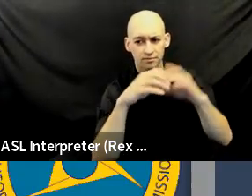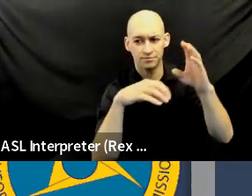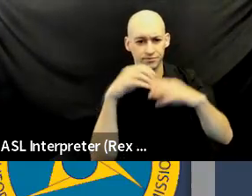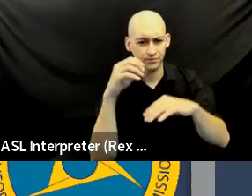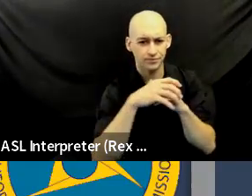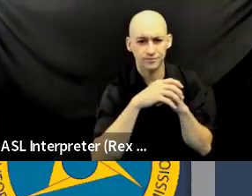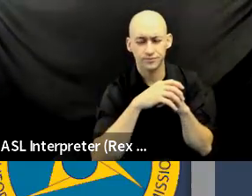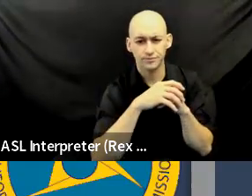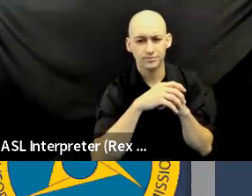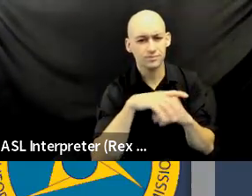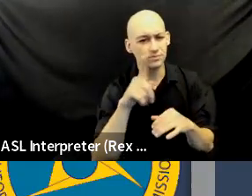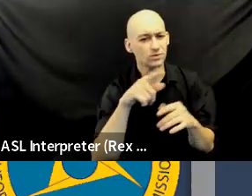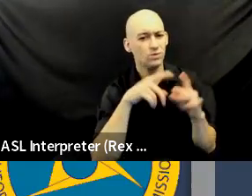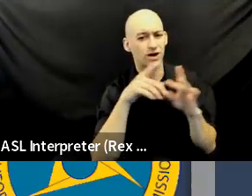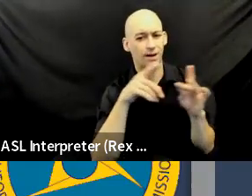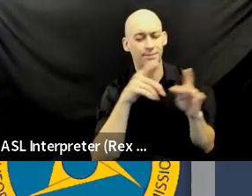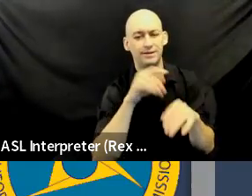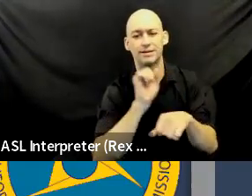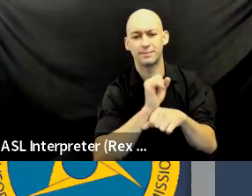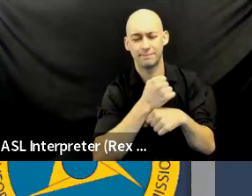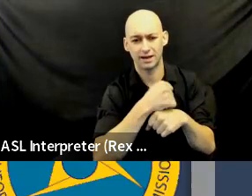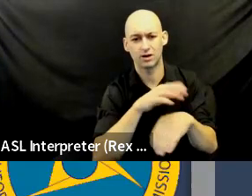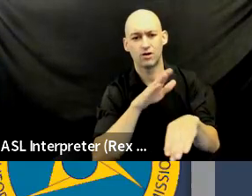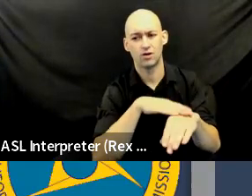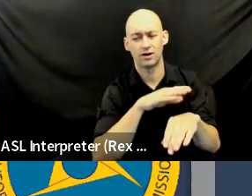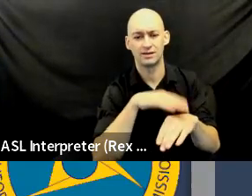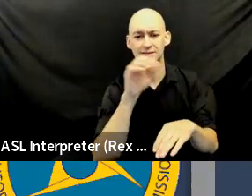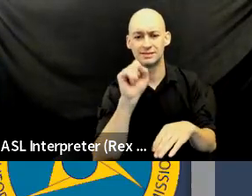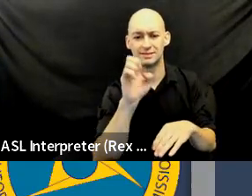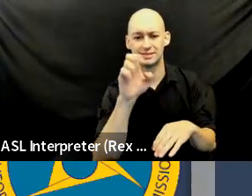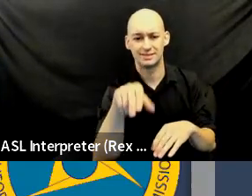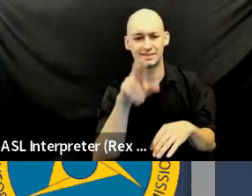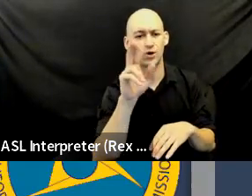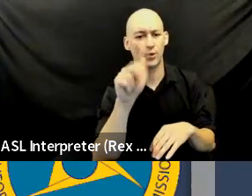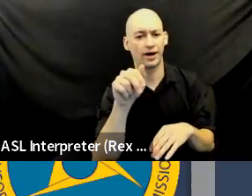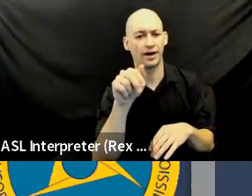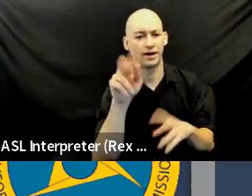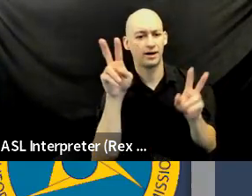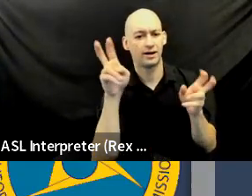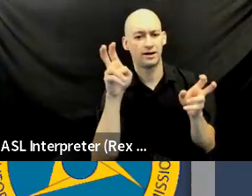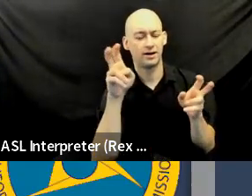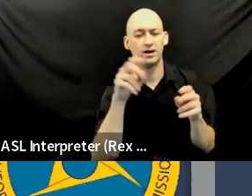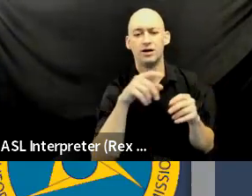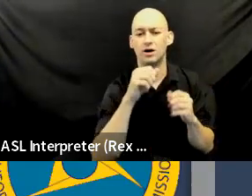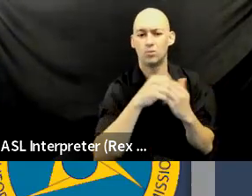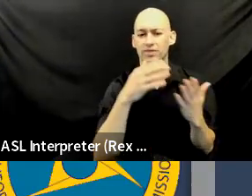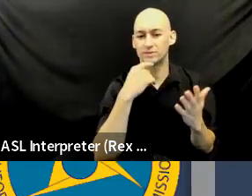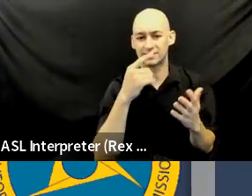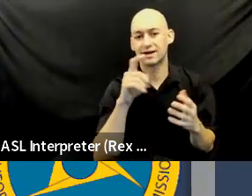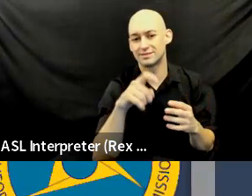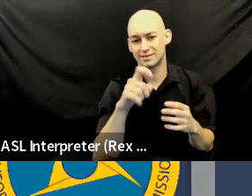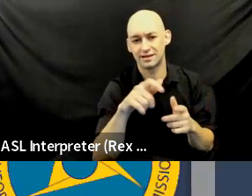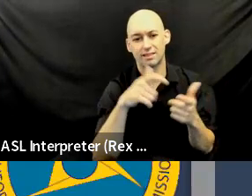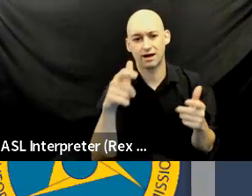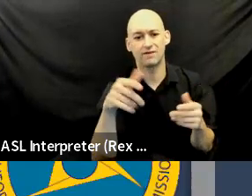just comment to make on the CEQA matter. I think it goes without saying that there's a lot of need to